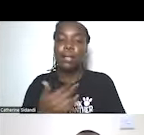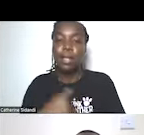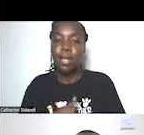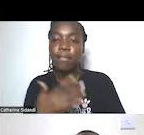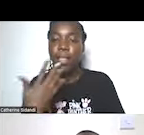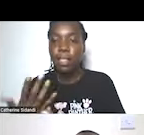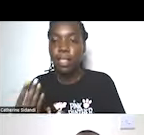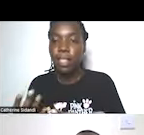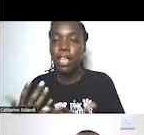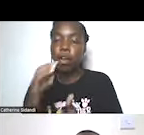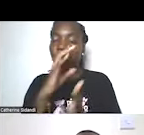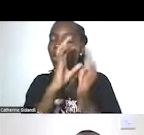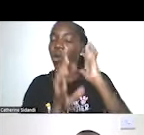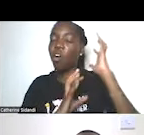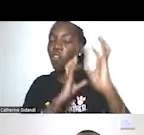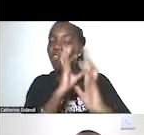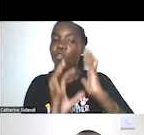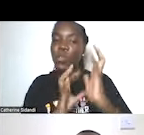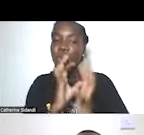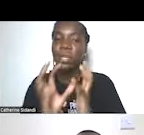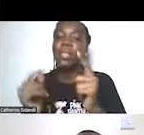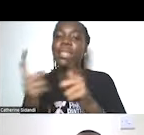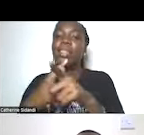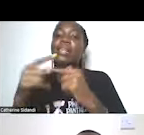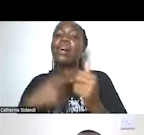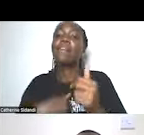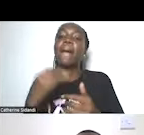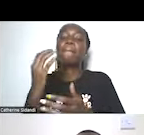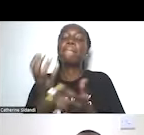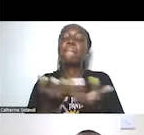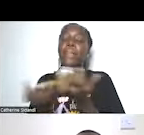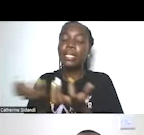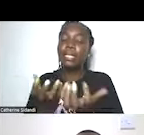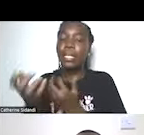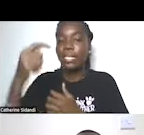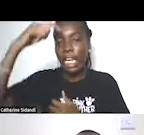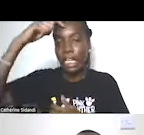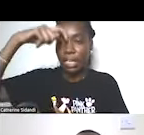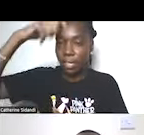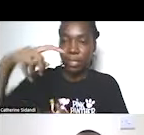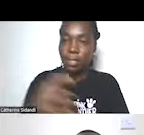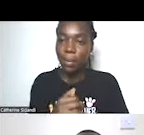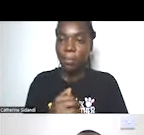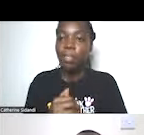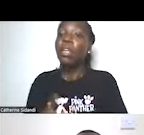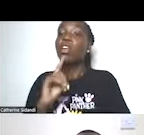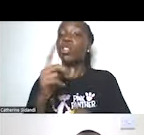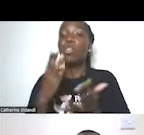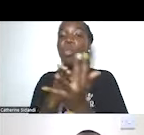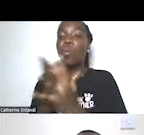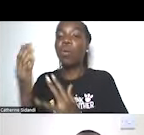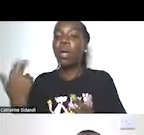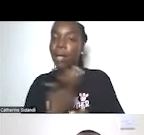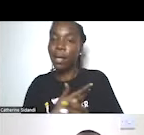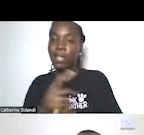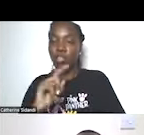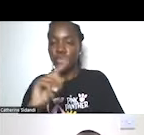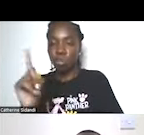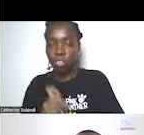analytics and business intelligence. Yeah. So by just giving a question, by just giving